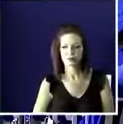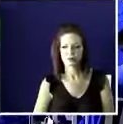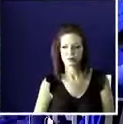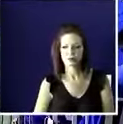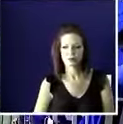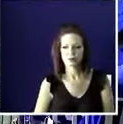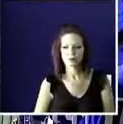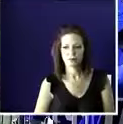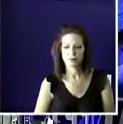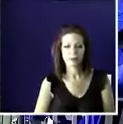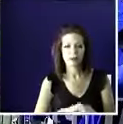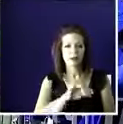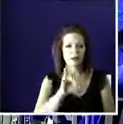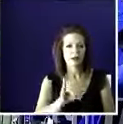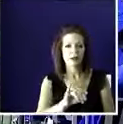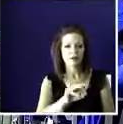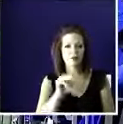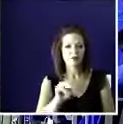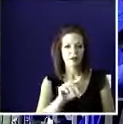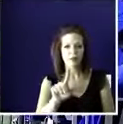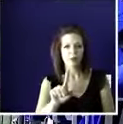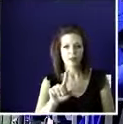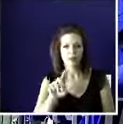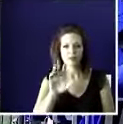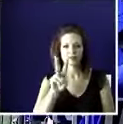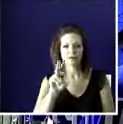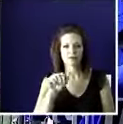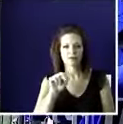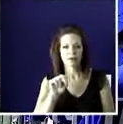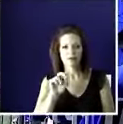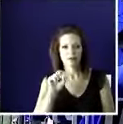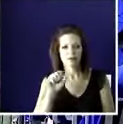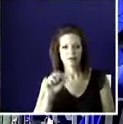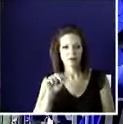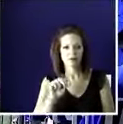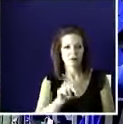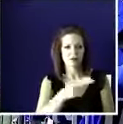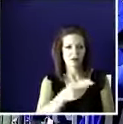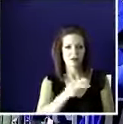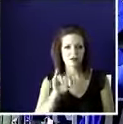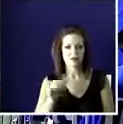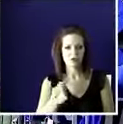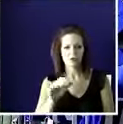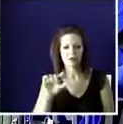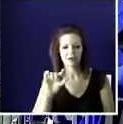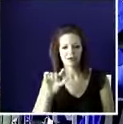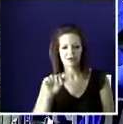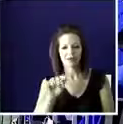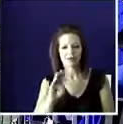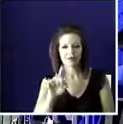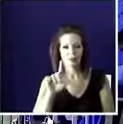Anna Michelle Louis Van Sant. Holly Joe Gables.